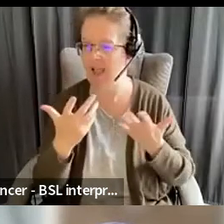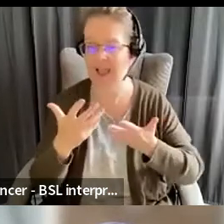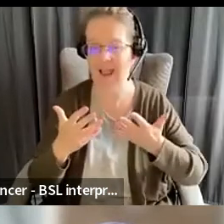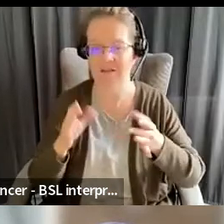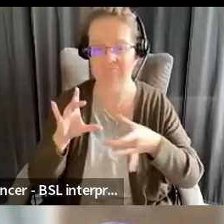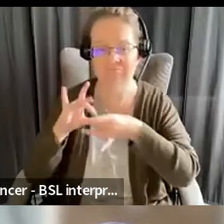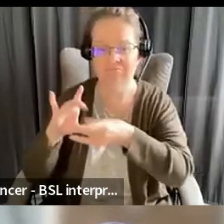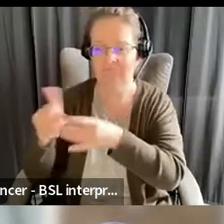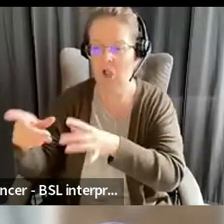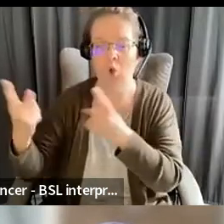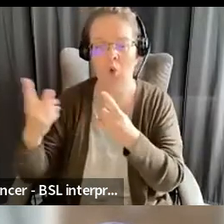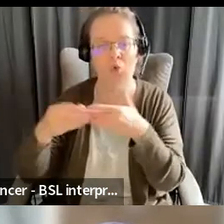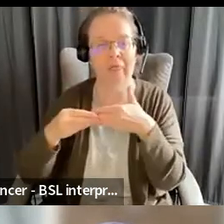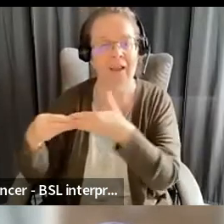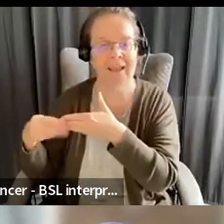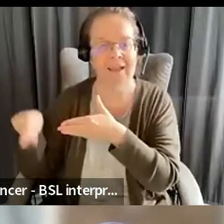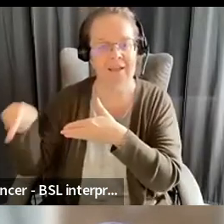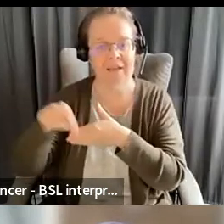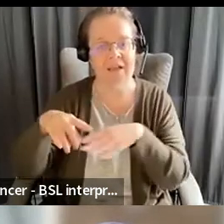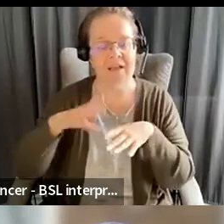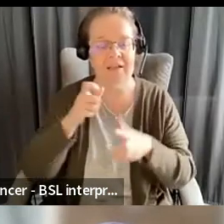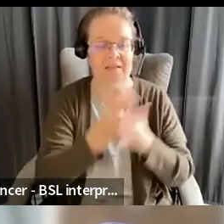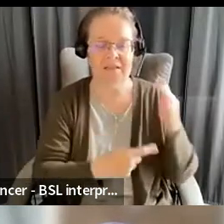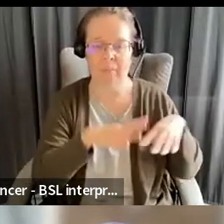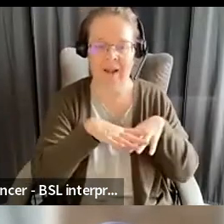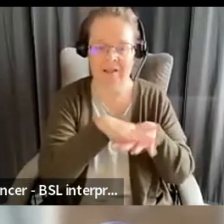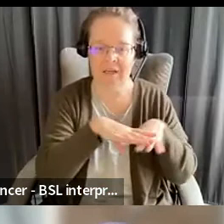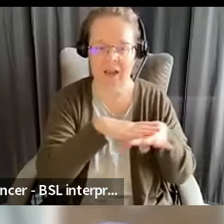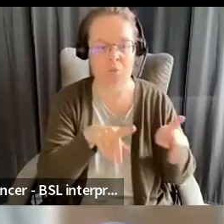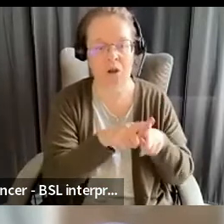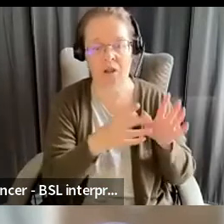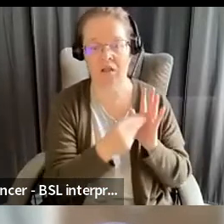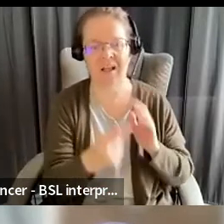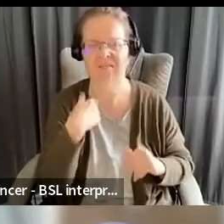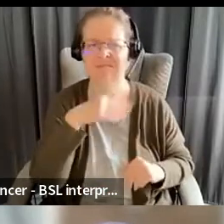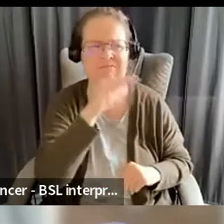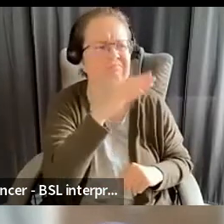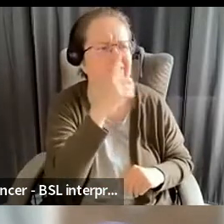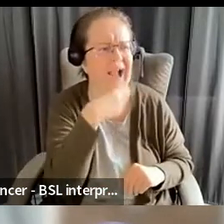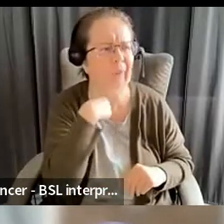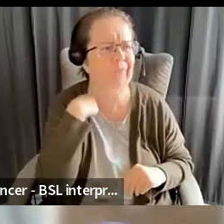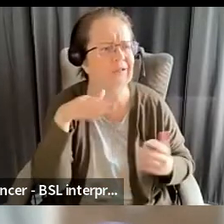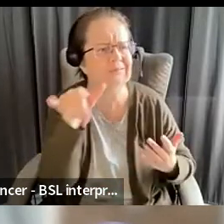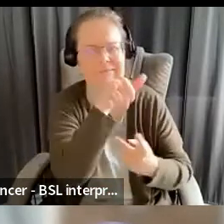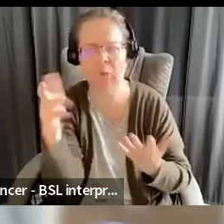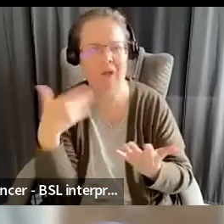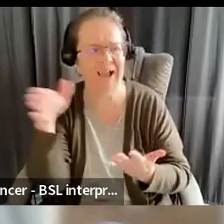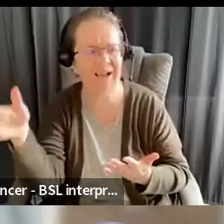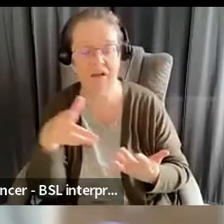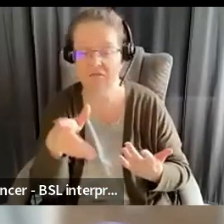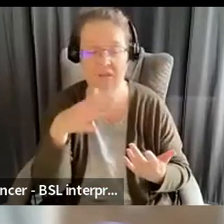the leads on the Disability Network if they, for example, can you point me in the right direction? Can I share